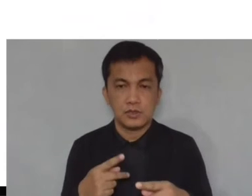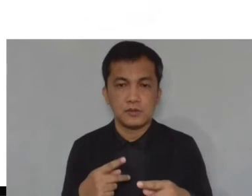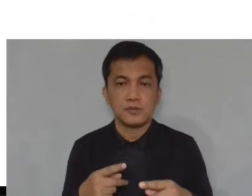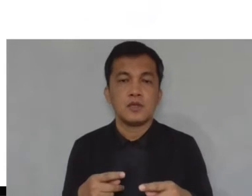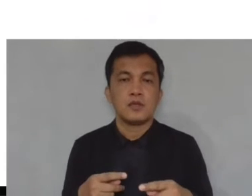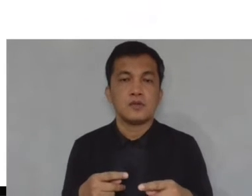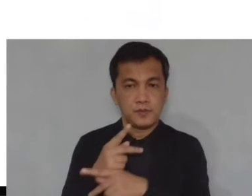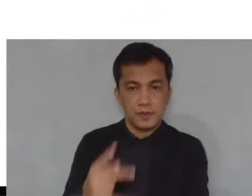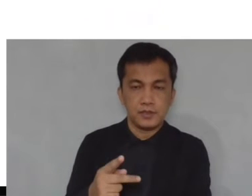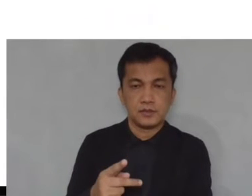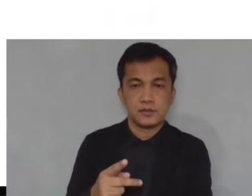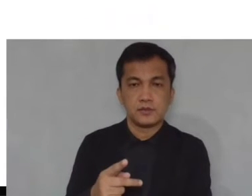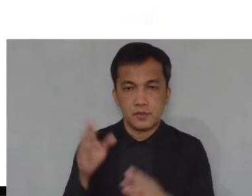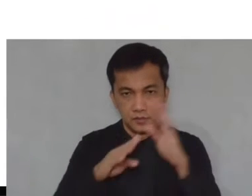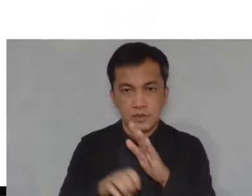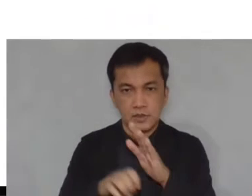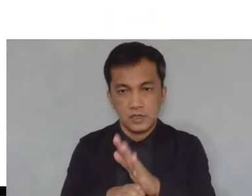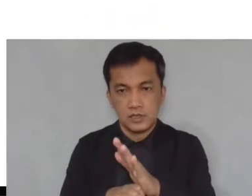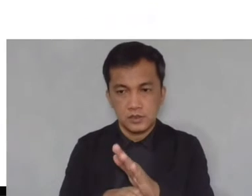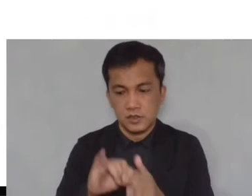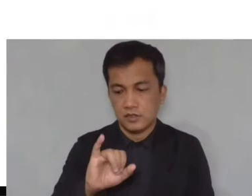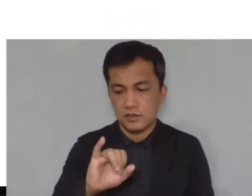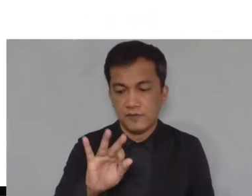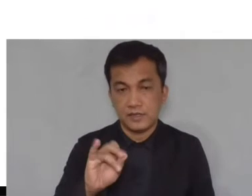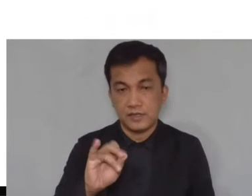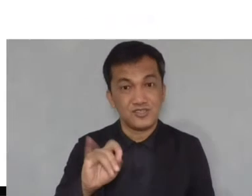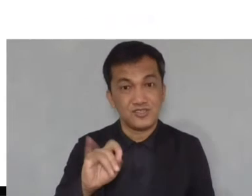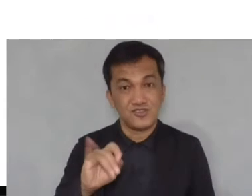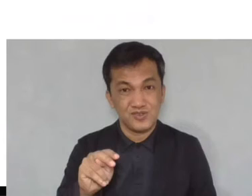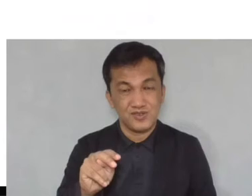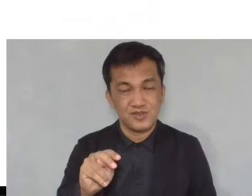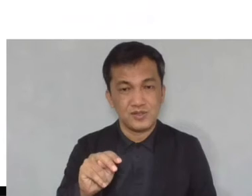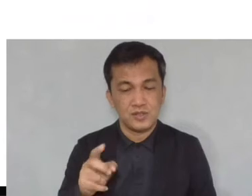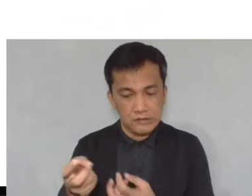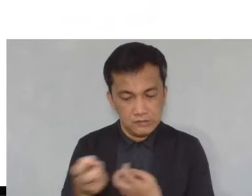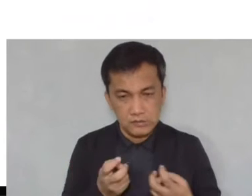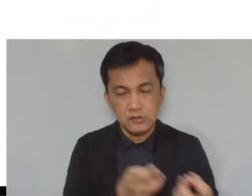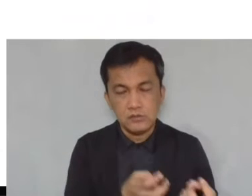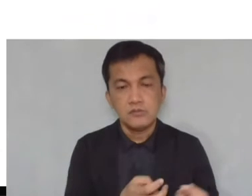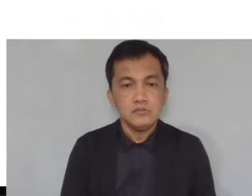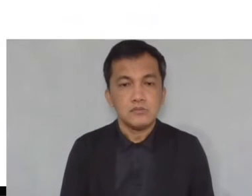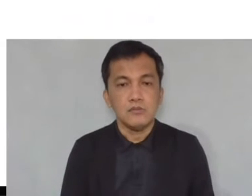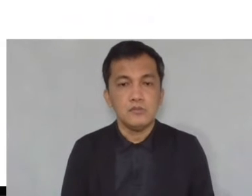prevent problems. Example, infectivity in admission.